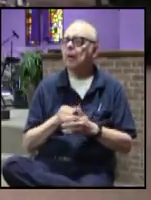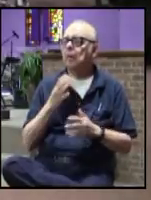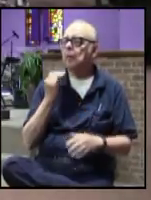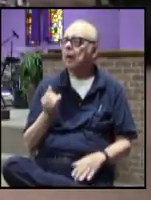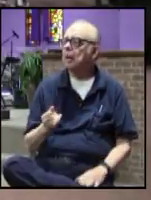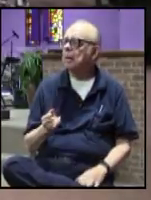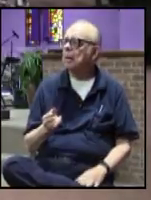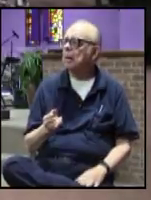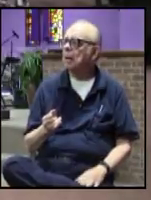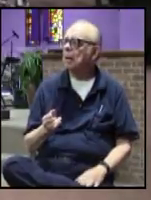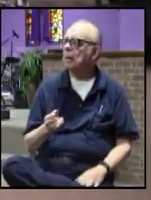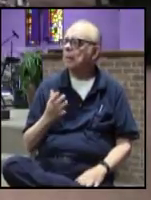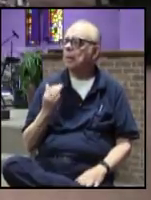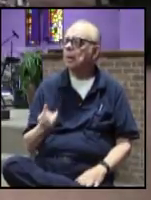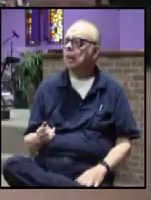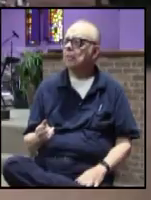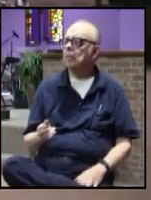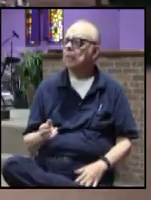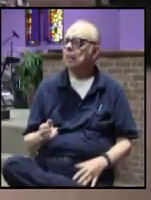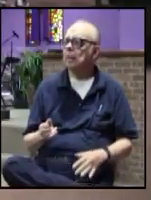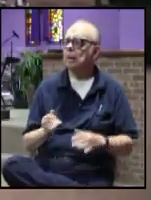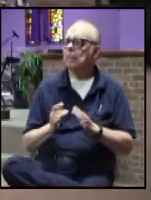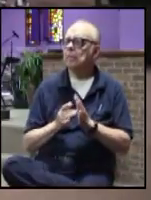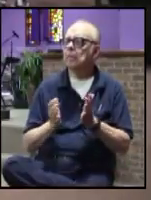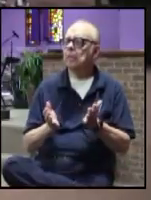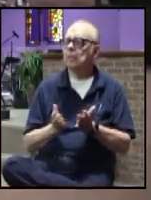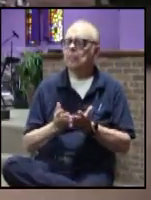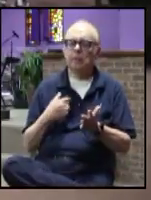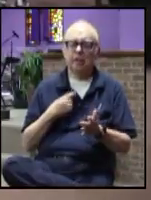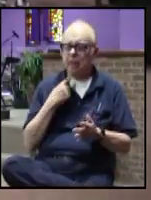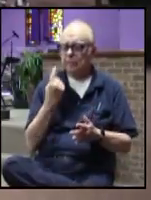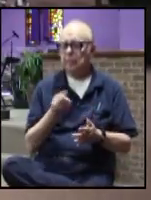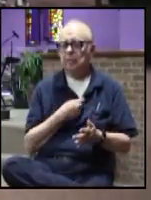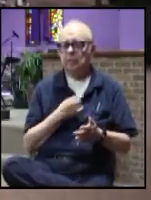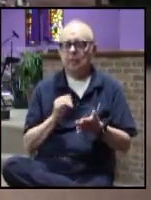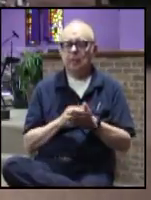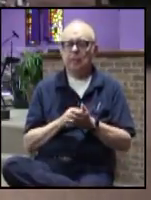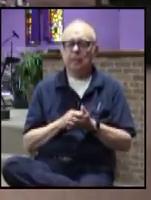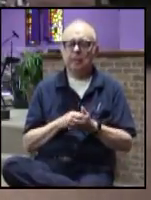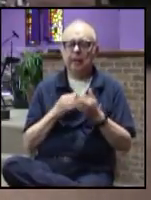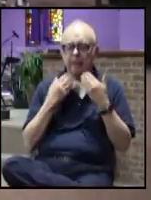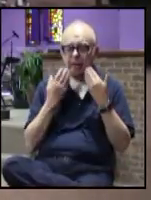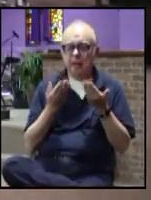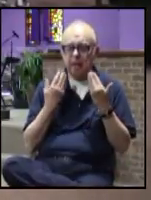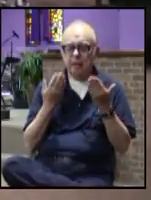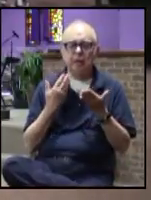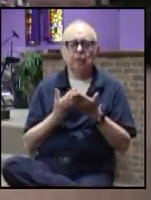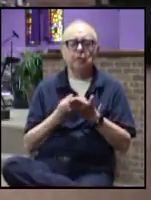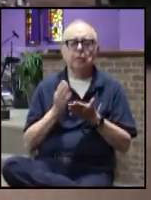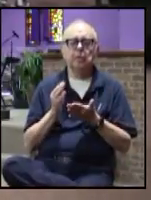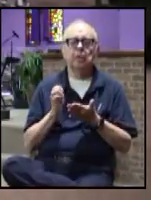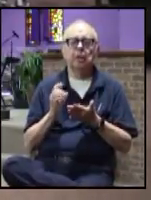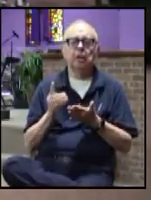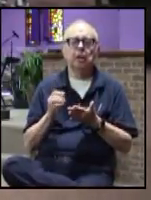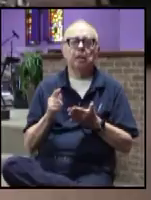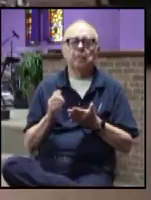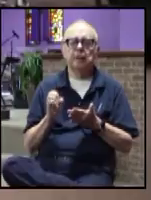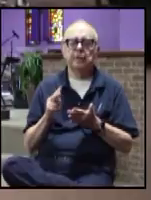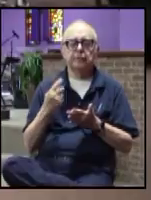Why? Because the Bible has told us that laughter is good medicine for the